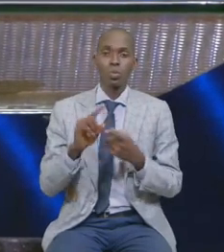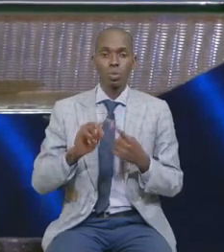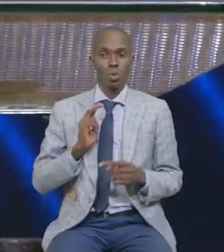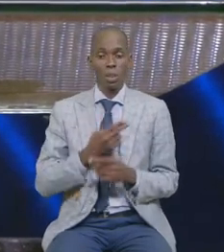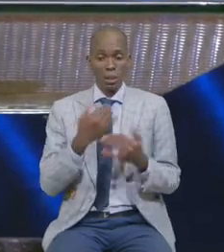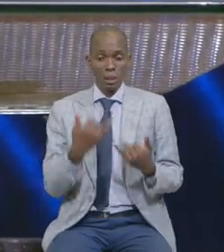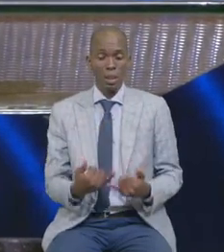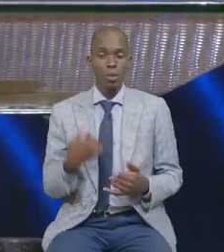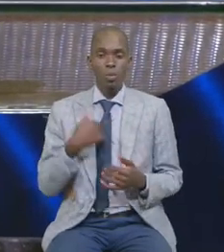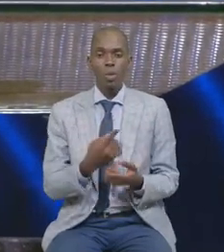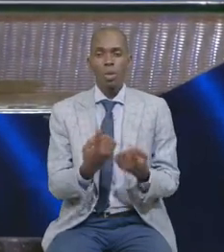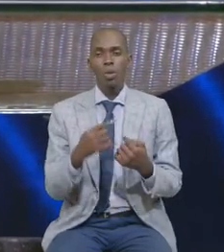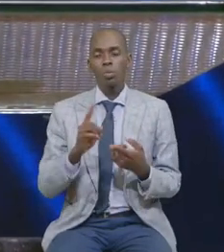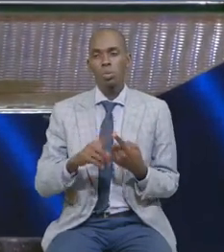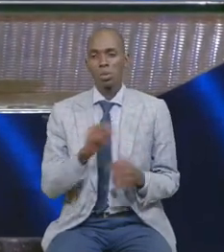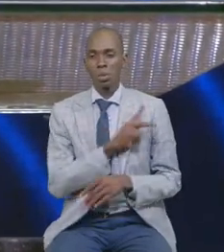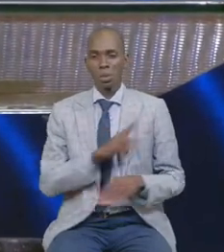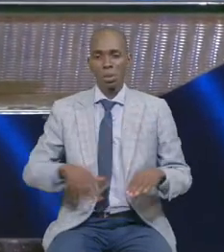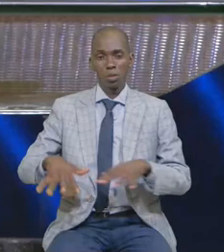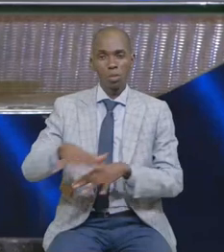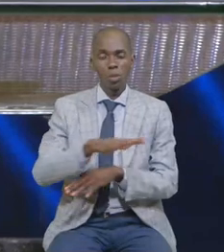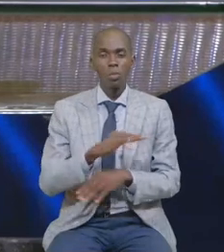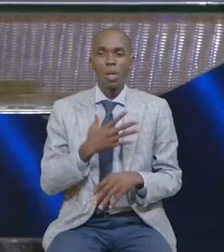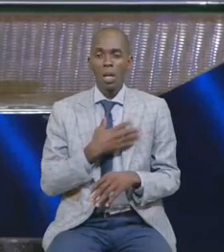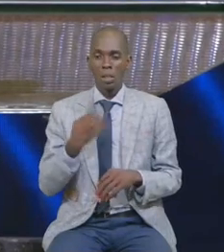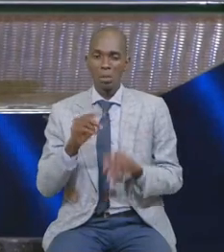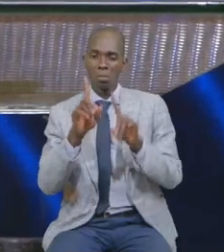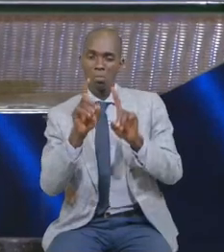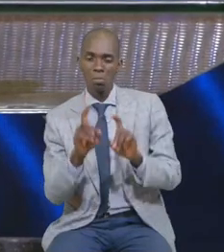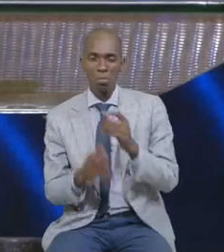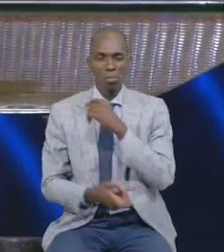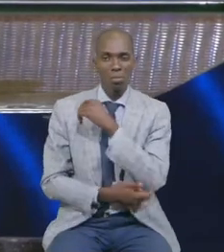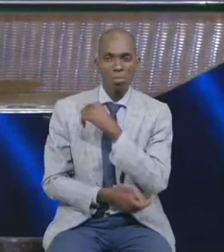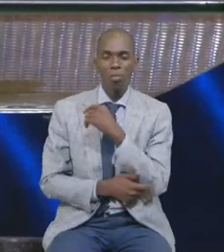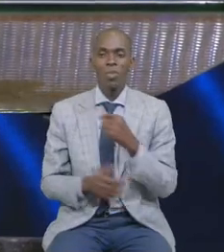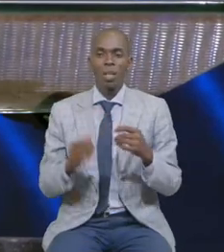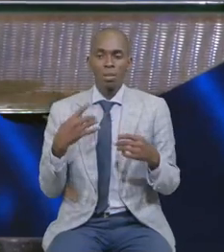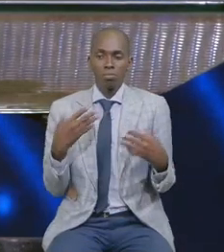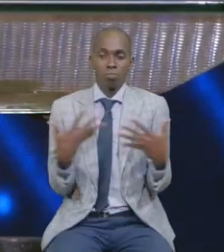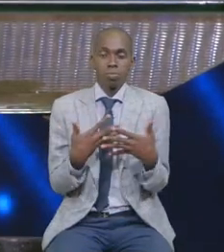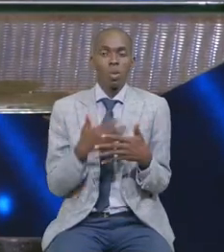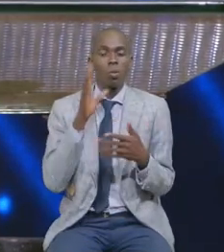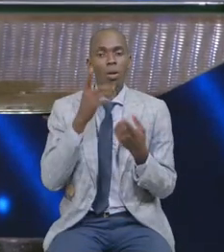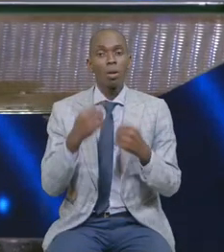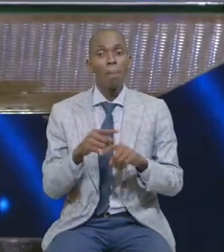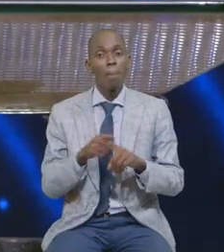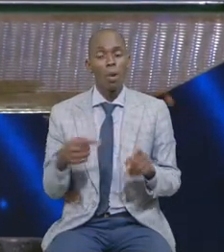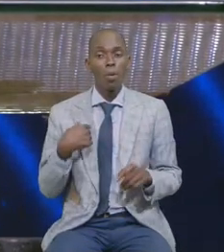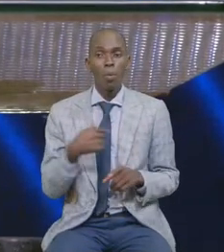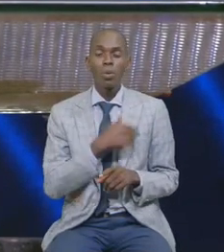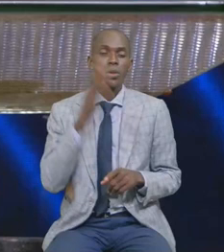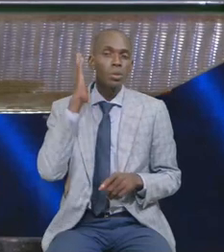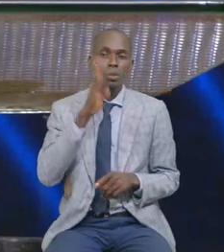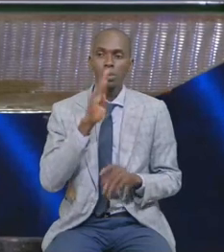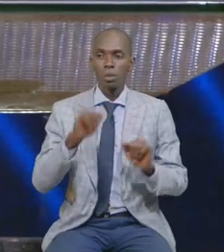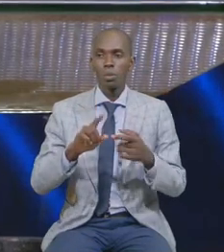the kingdom and the chairs will come the travel come and the threads will come we should be able by the